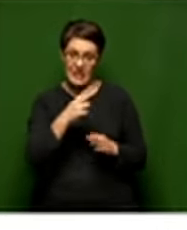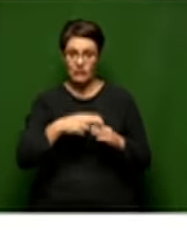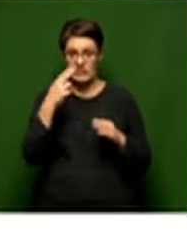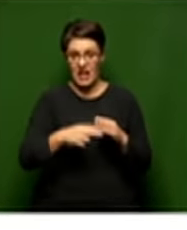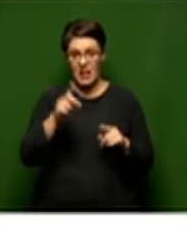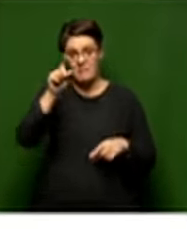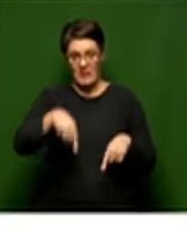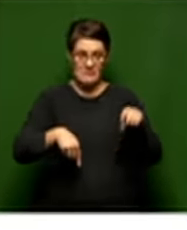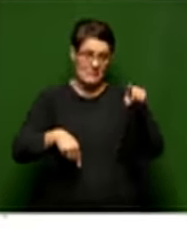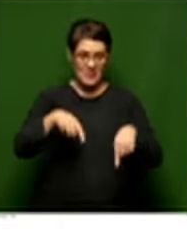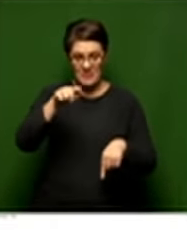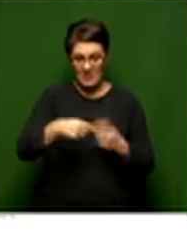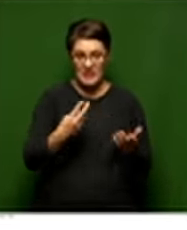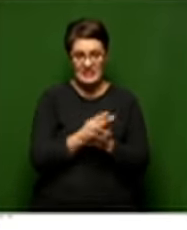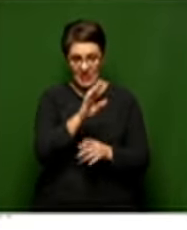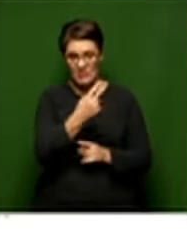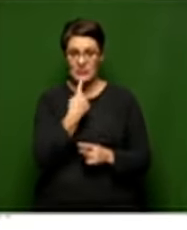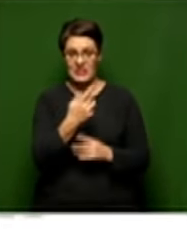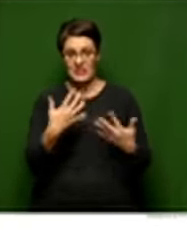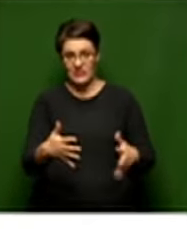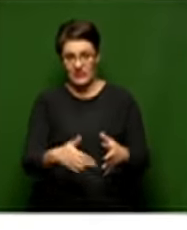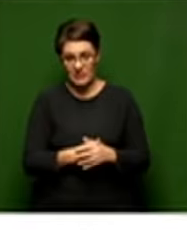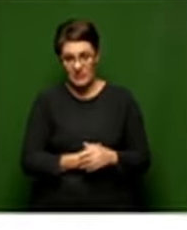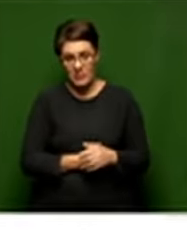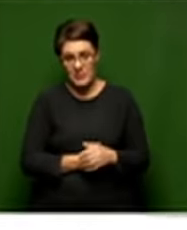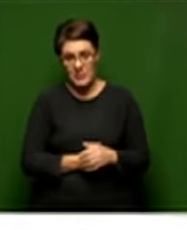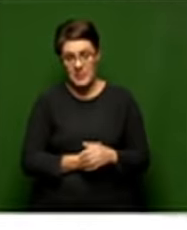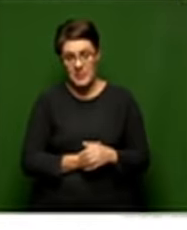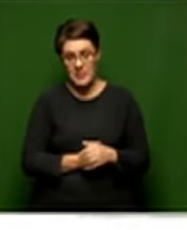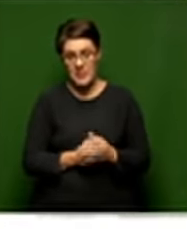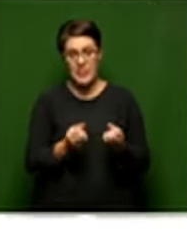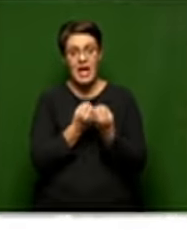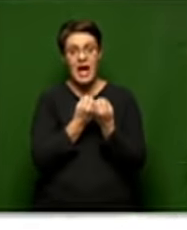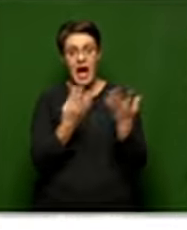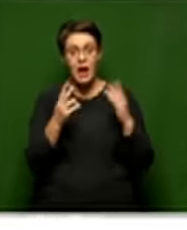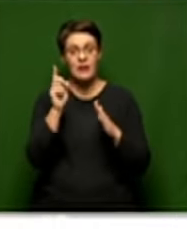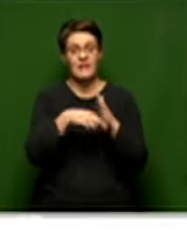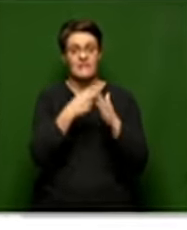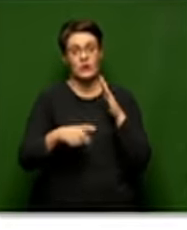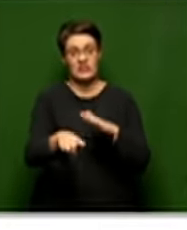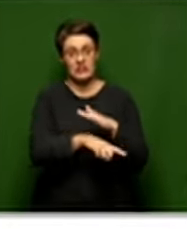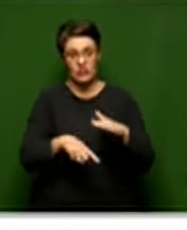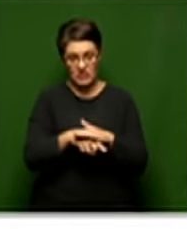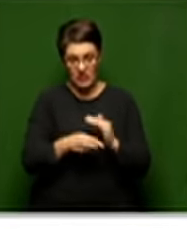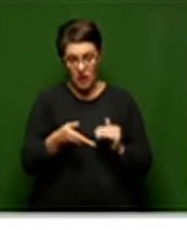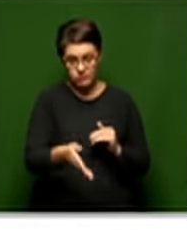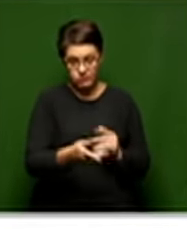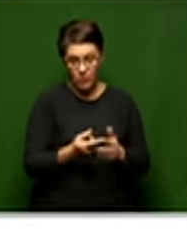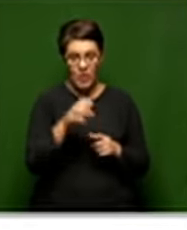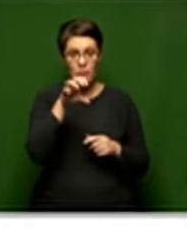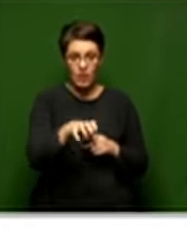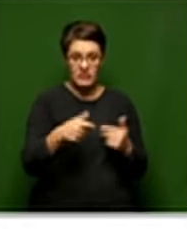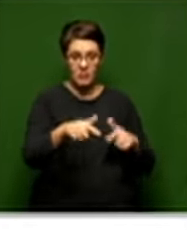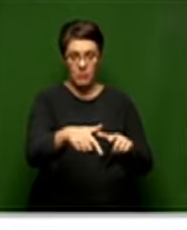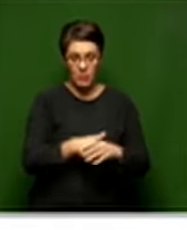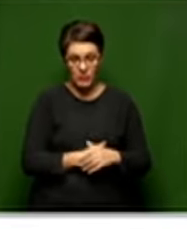results trickling in, like you have already indicated. And how many voting districts were here within the province of